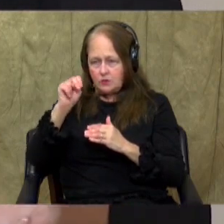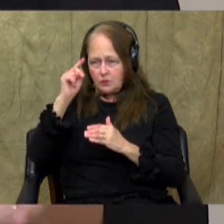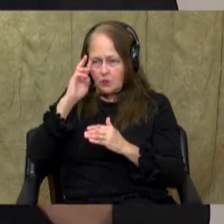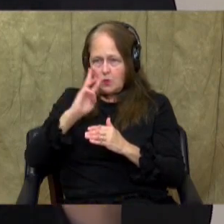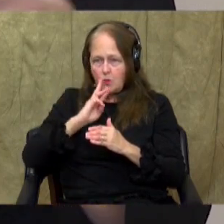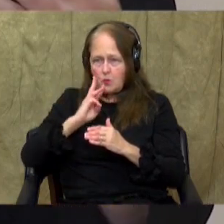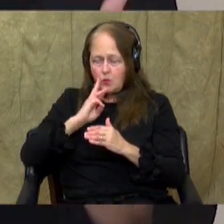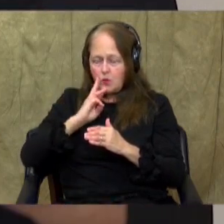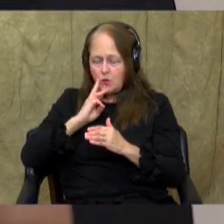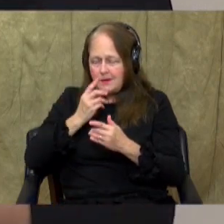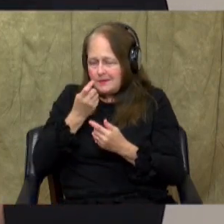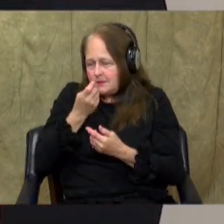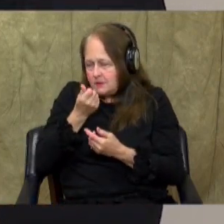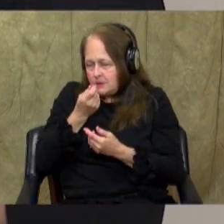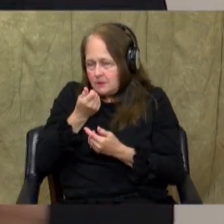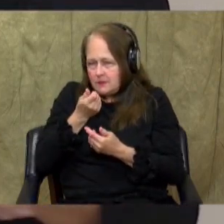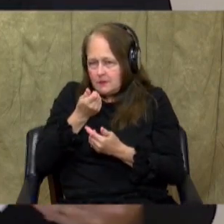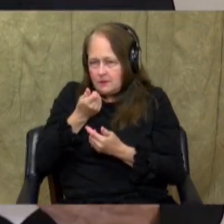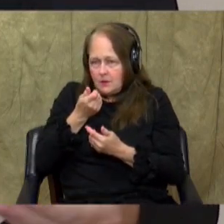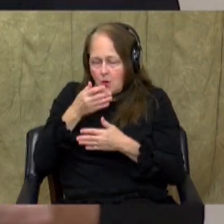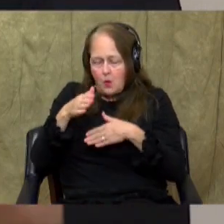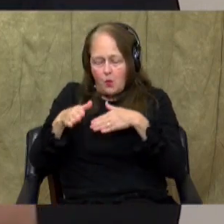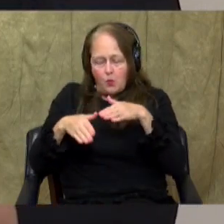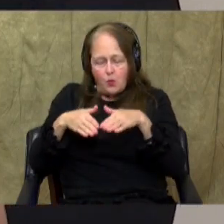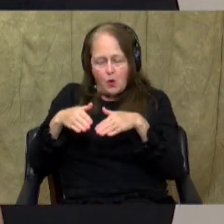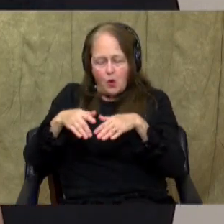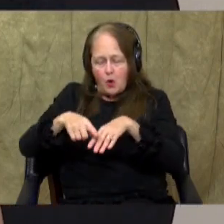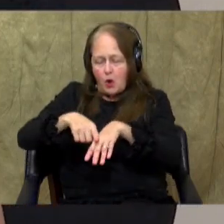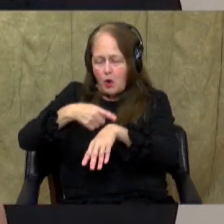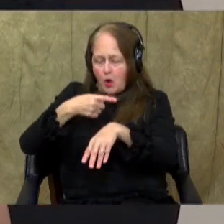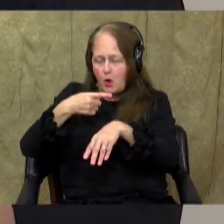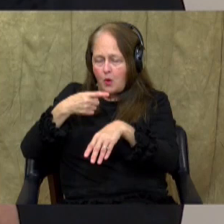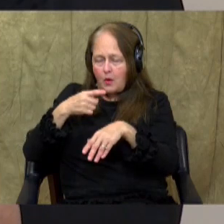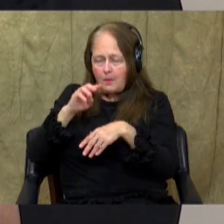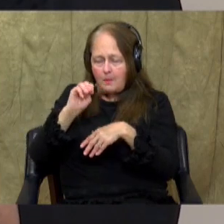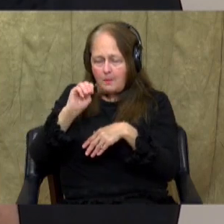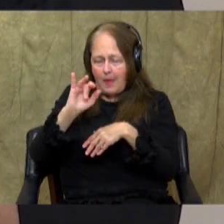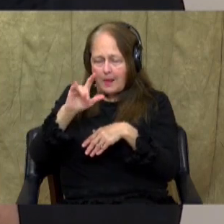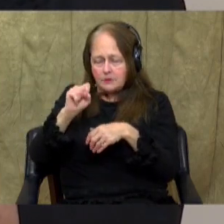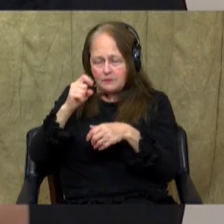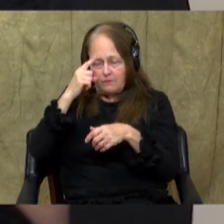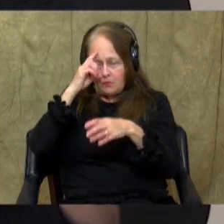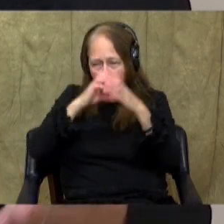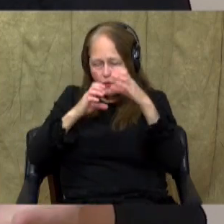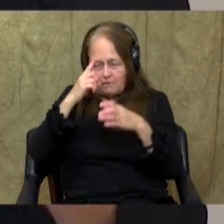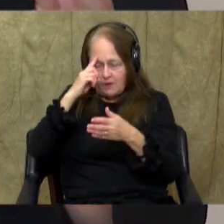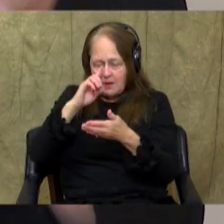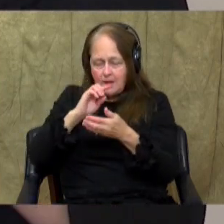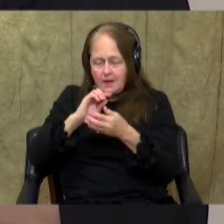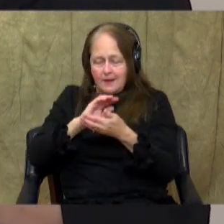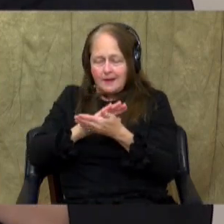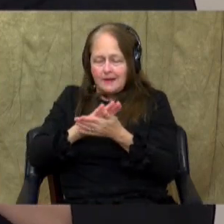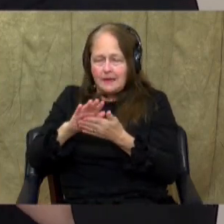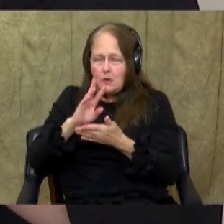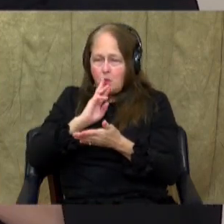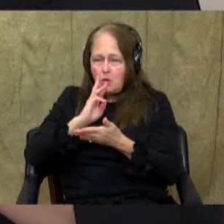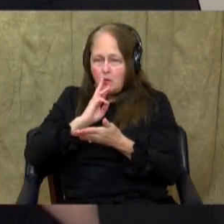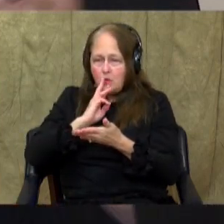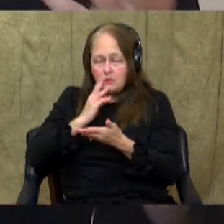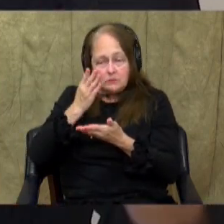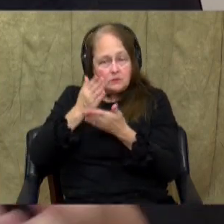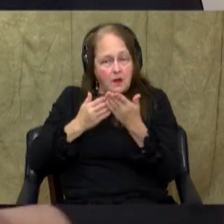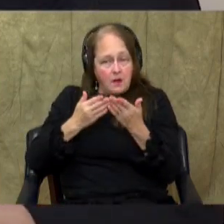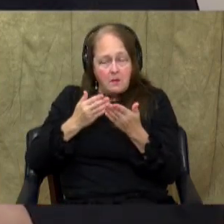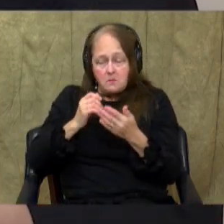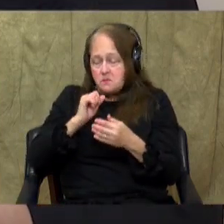water scarcity and how some people have to maybe walk miles to get to a clean water source. Kevin mentioned the lack of food